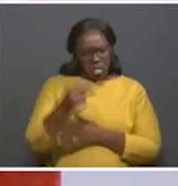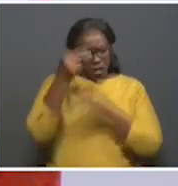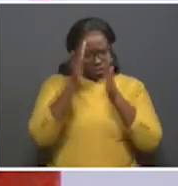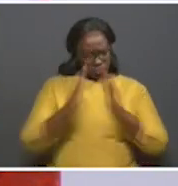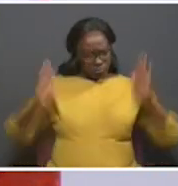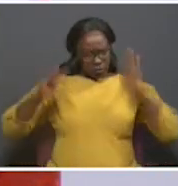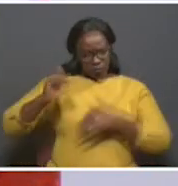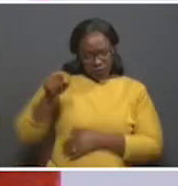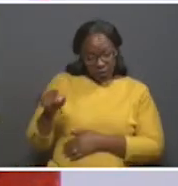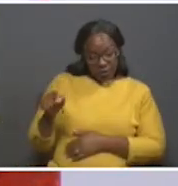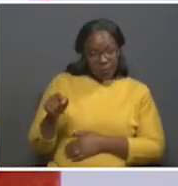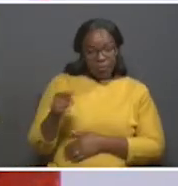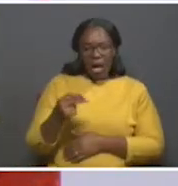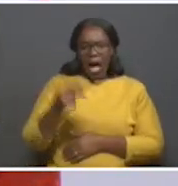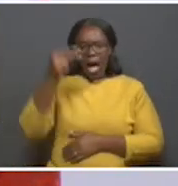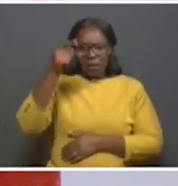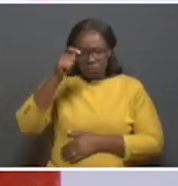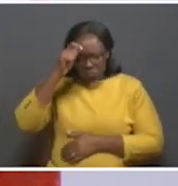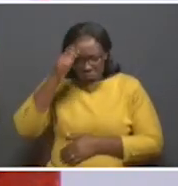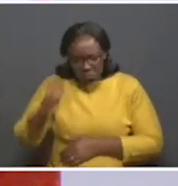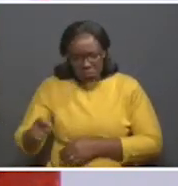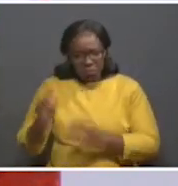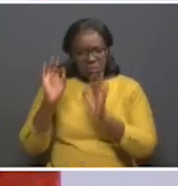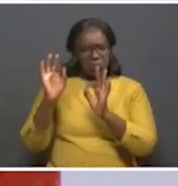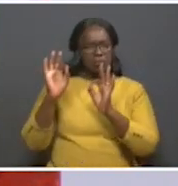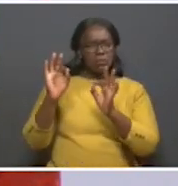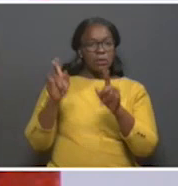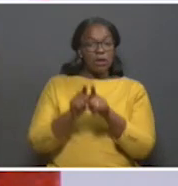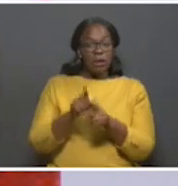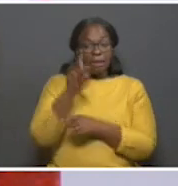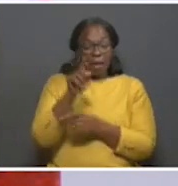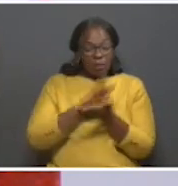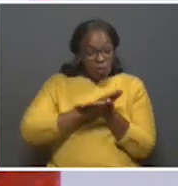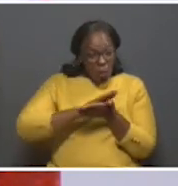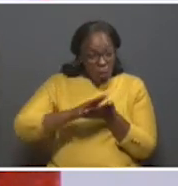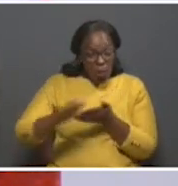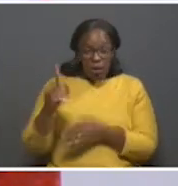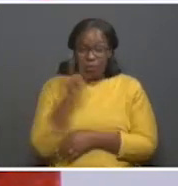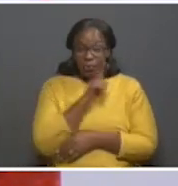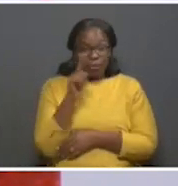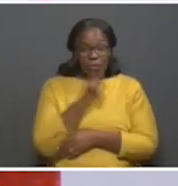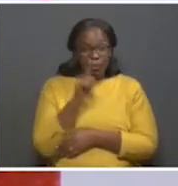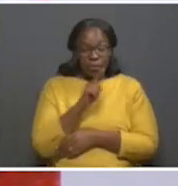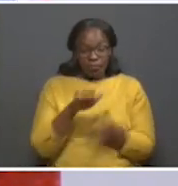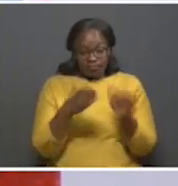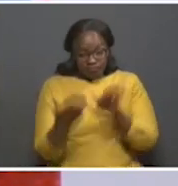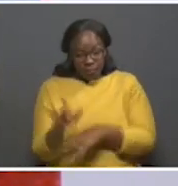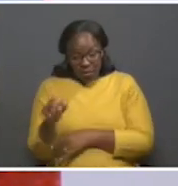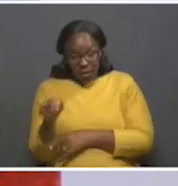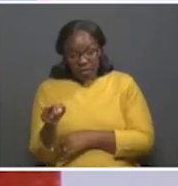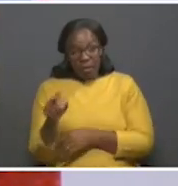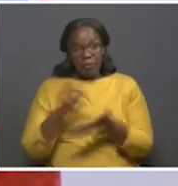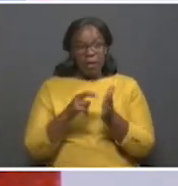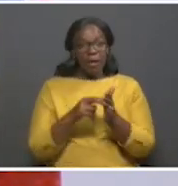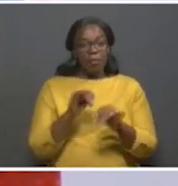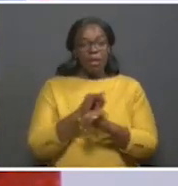city was highly regarded and extremely to be virtuous, his death substituted as an atonement